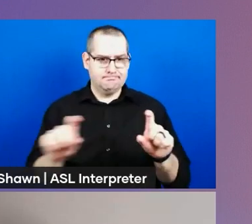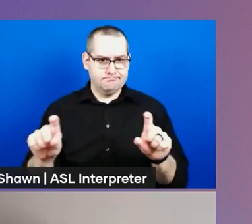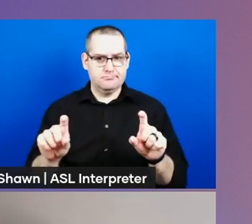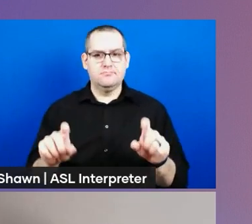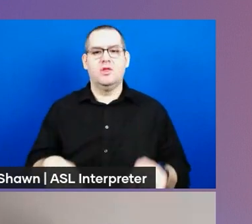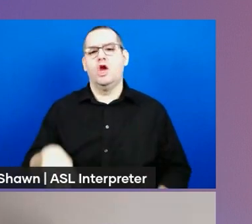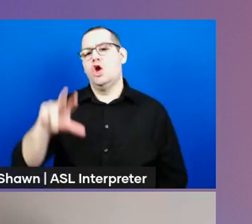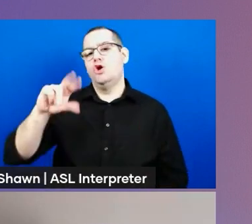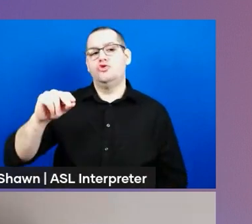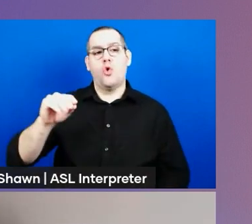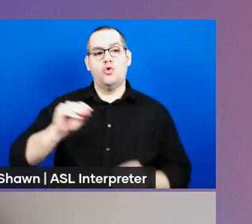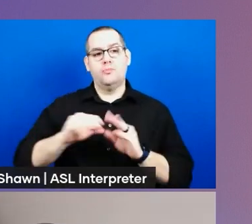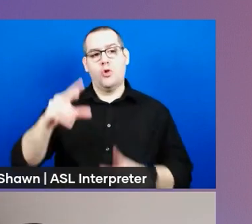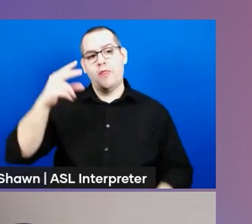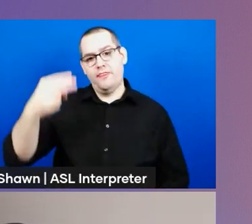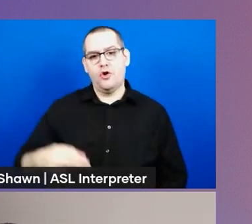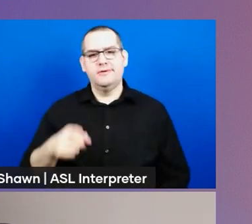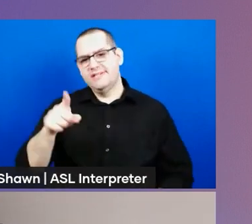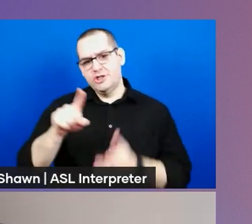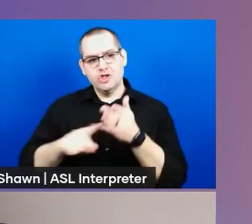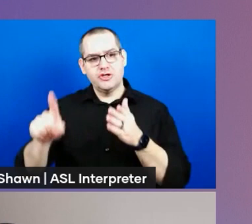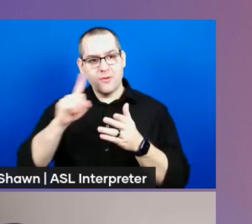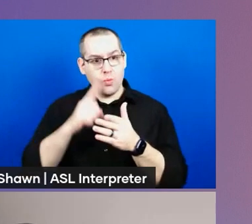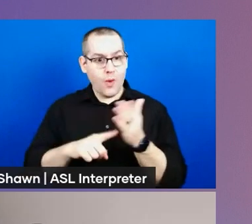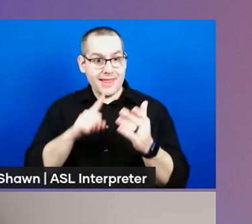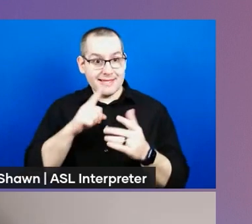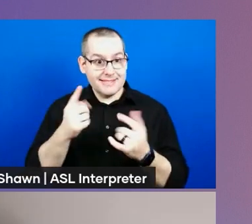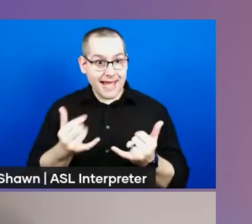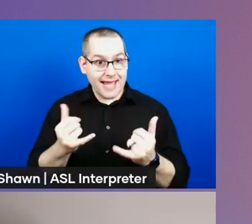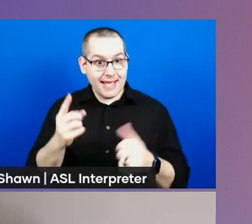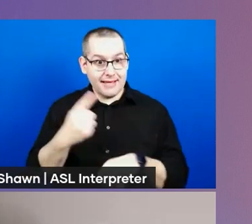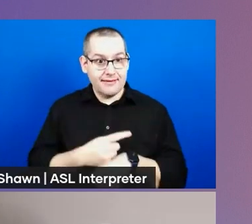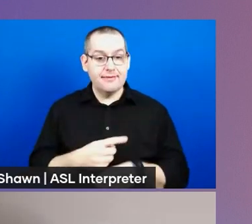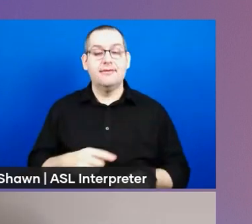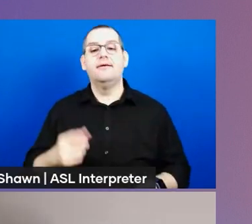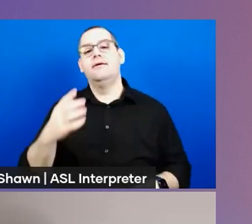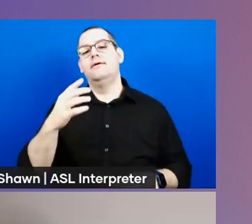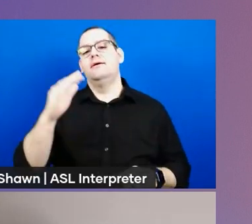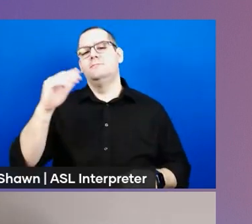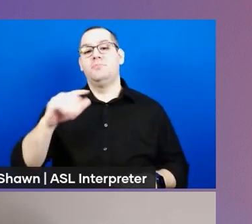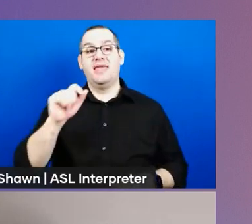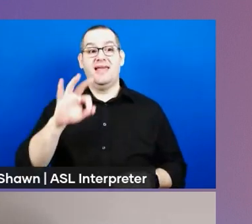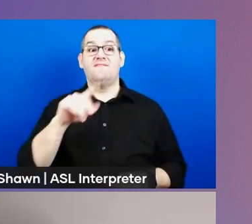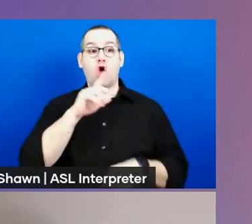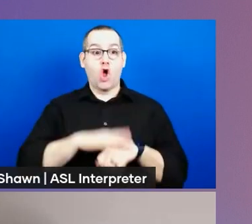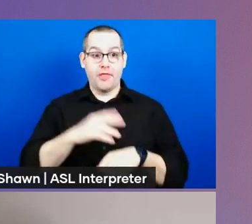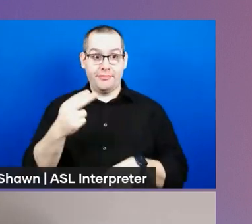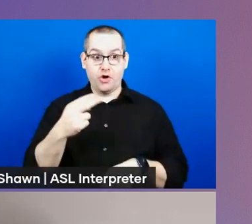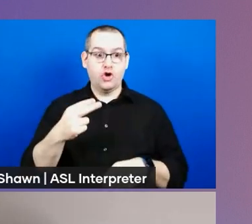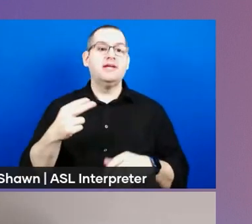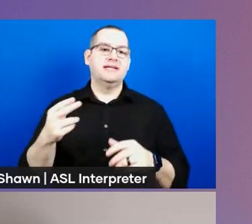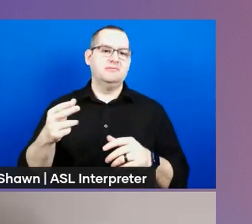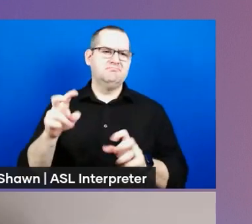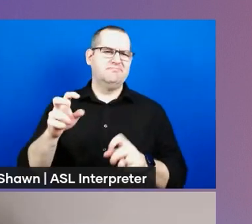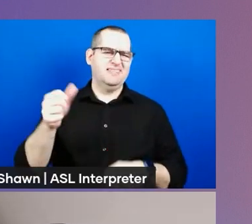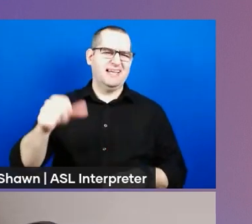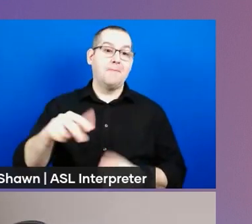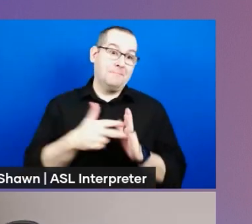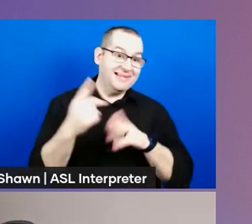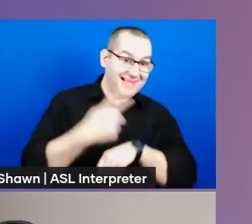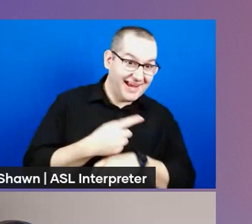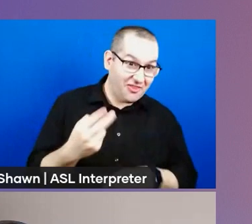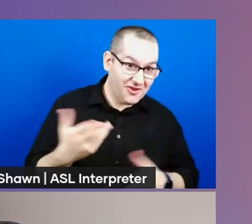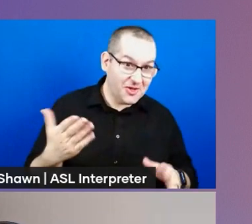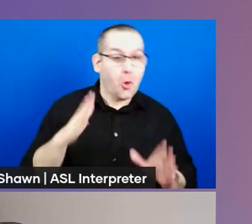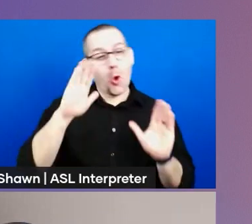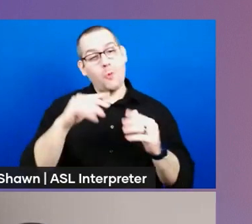on Thursdays. We want to check what the current date is, and then deny anything if it is on a Thursday, which it is today. So hopefully that